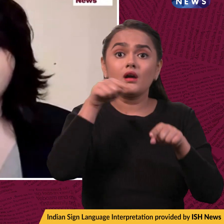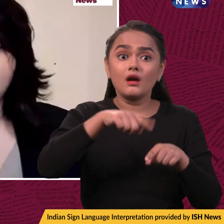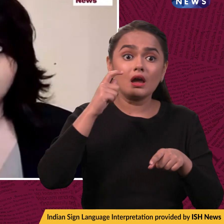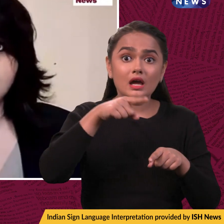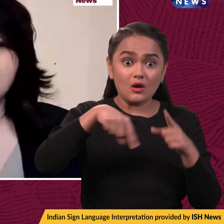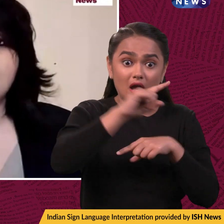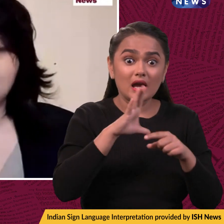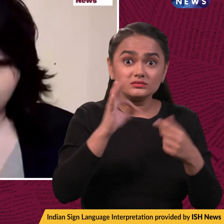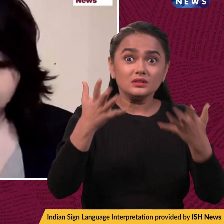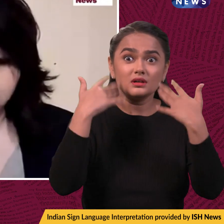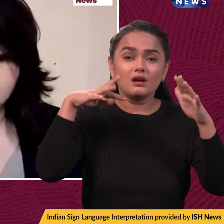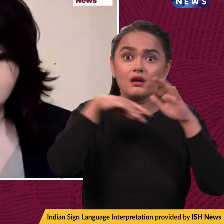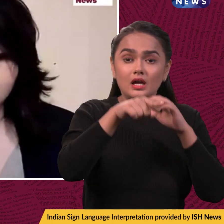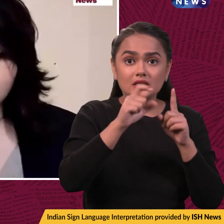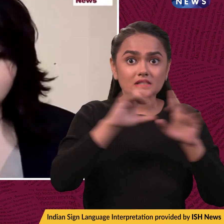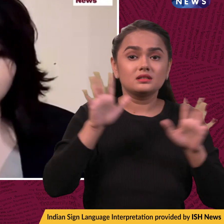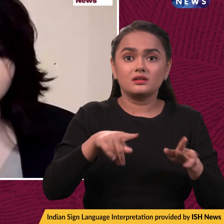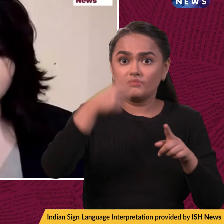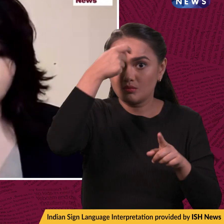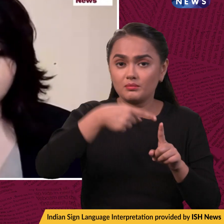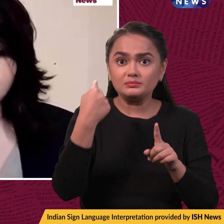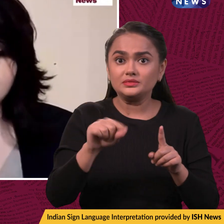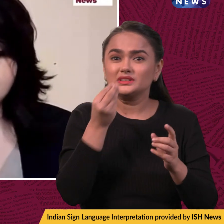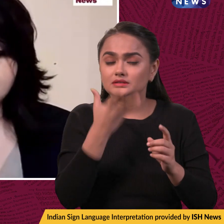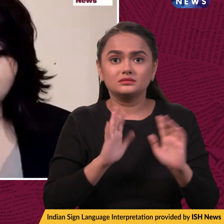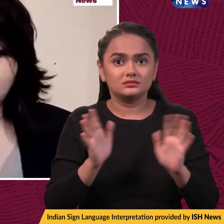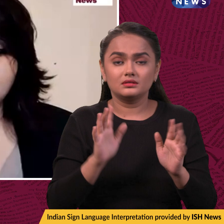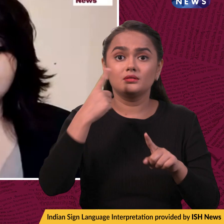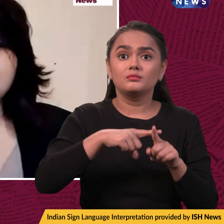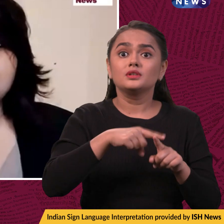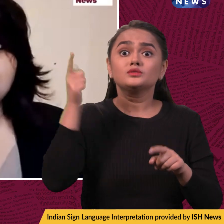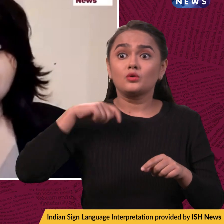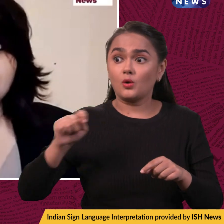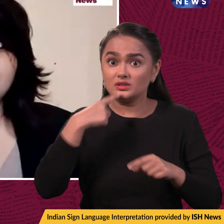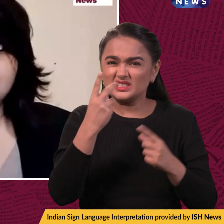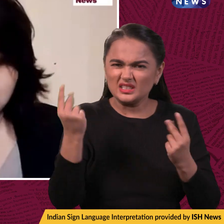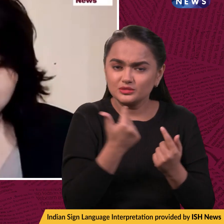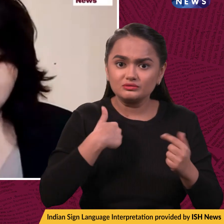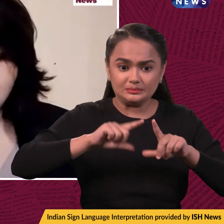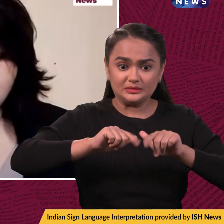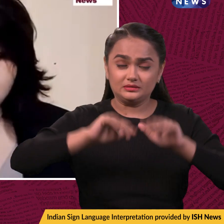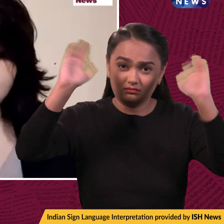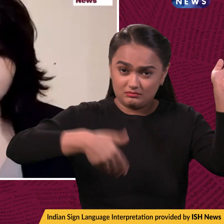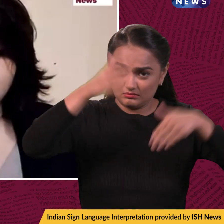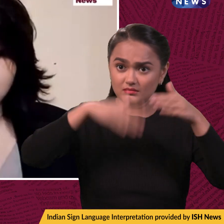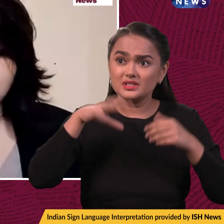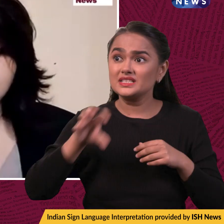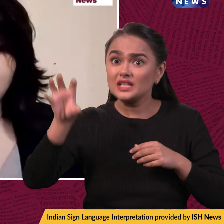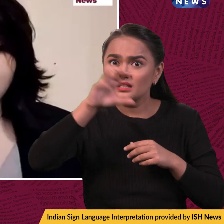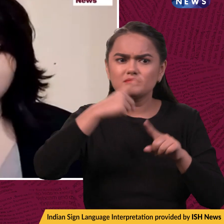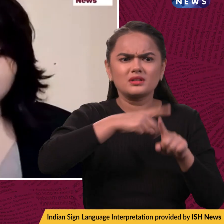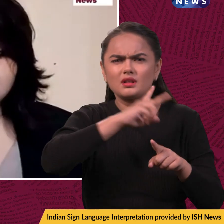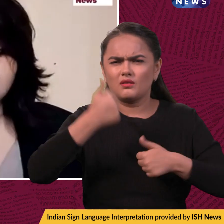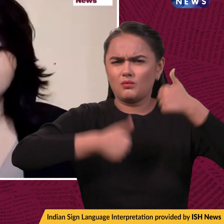pollution was a crisis. Now, the court also directed the centre to call an emergency meeting of states and other